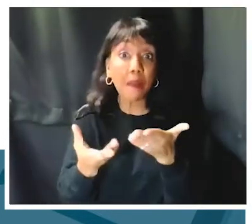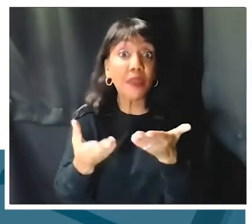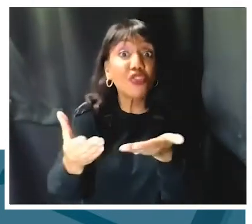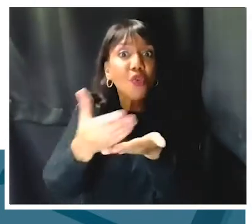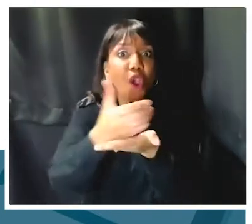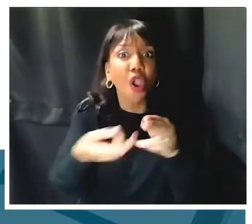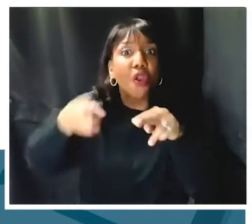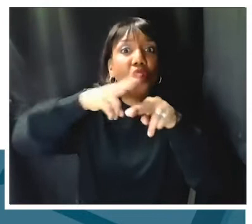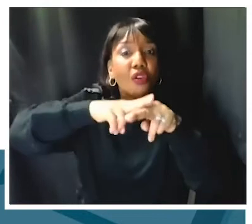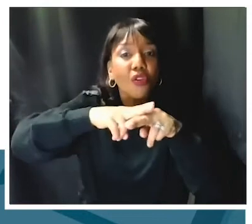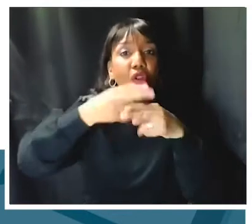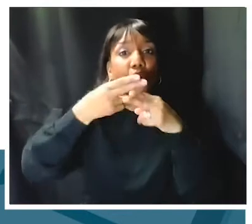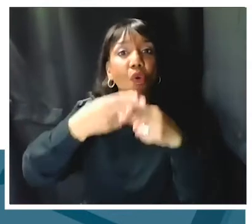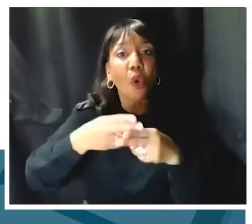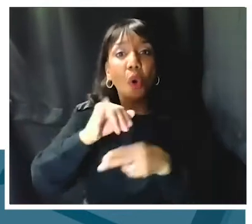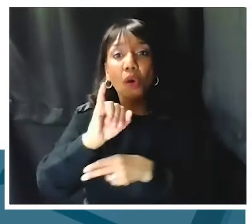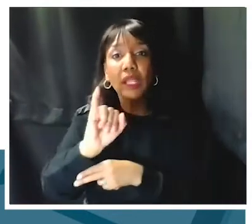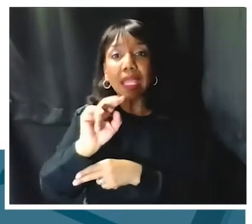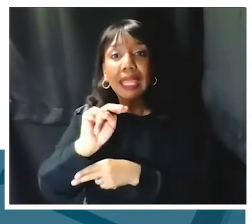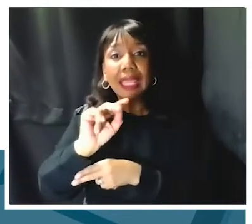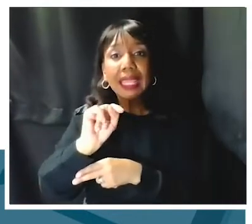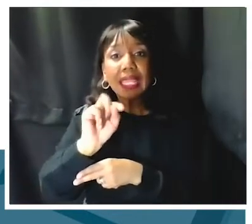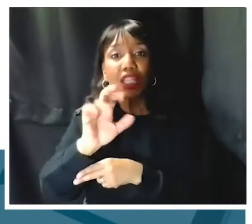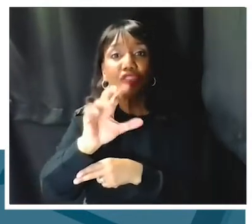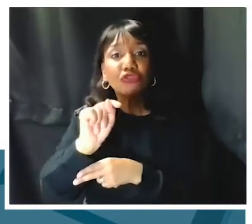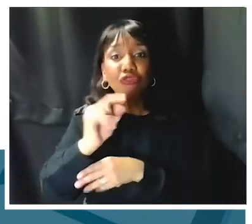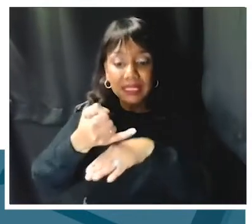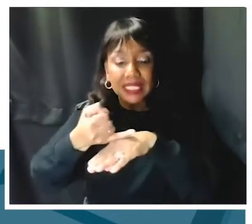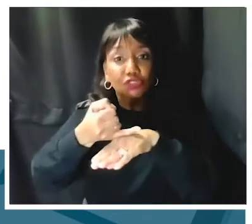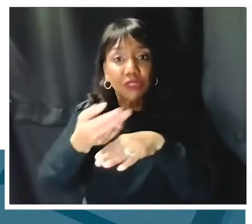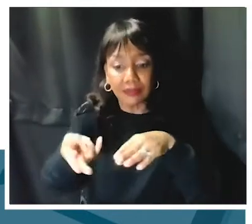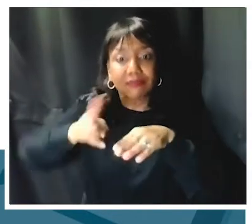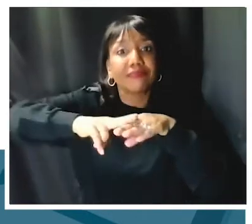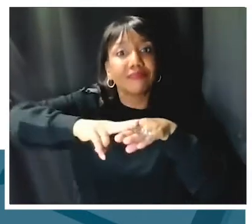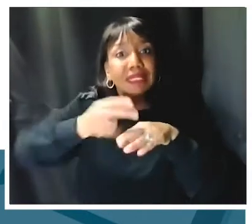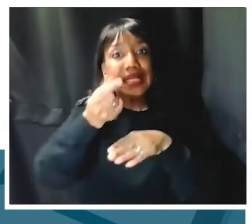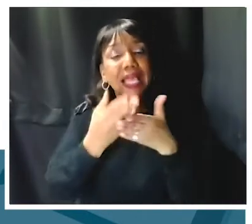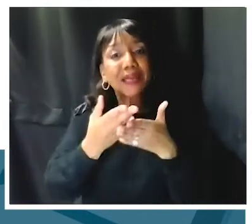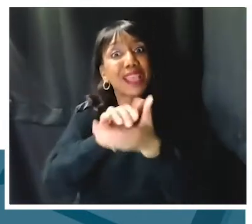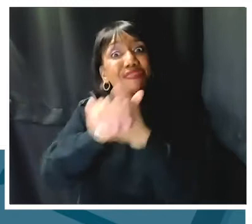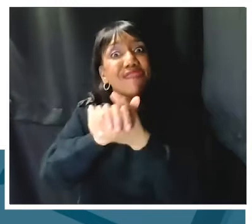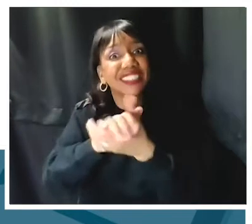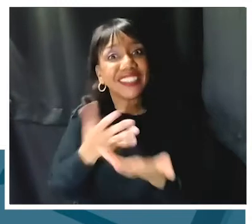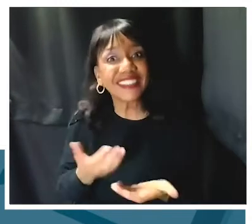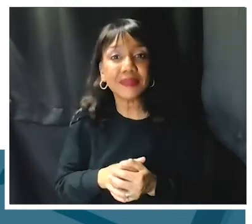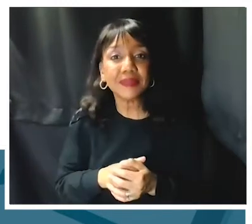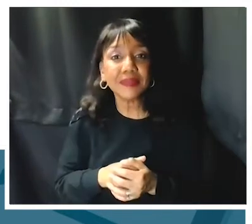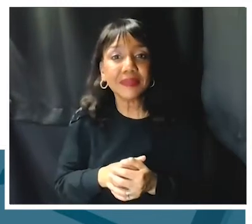earned some money called interest for saving your money as long as you did.